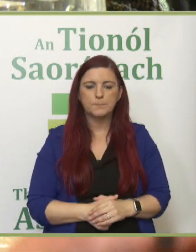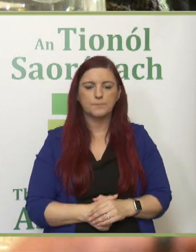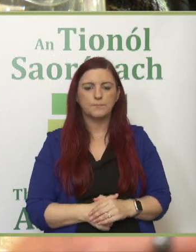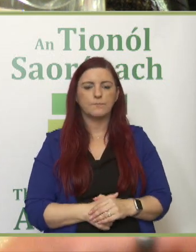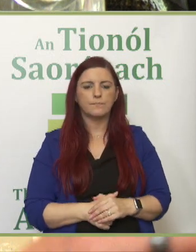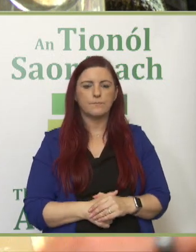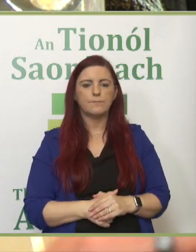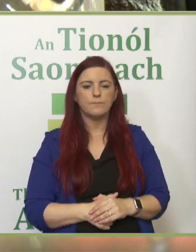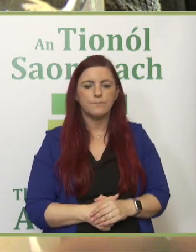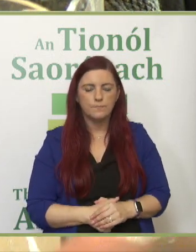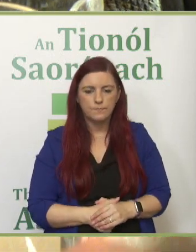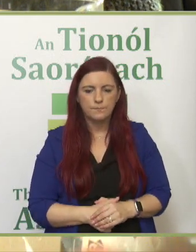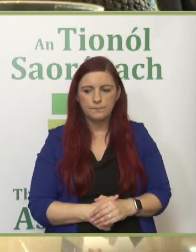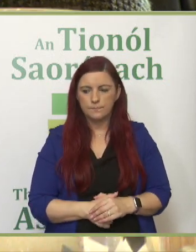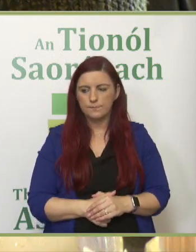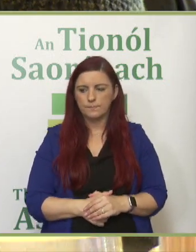means